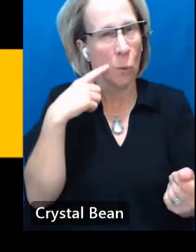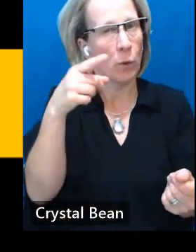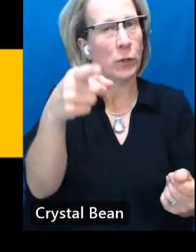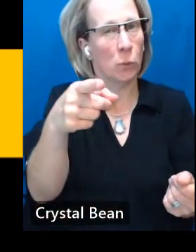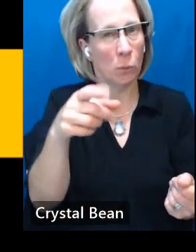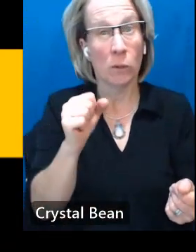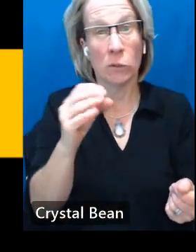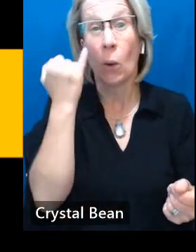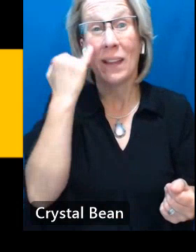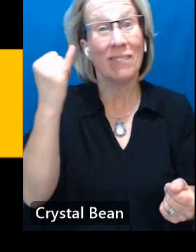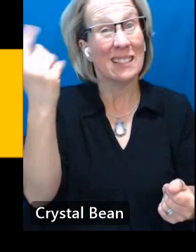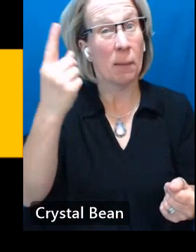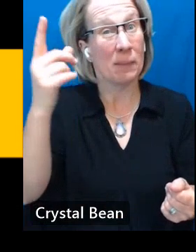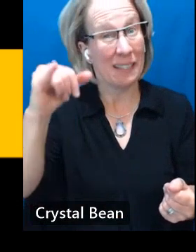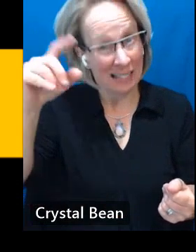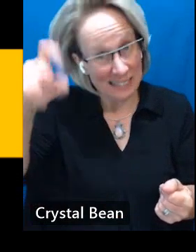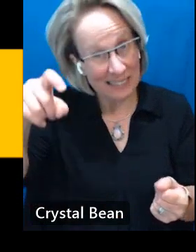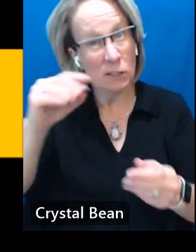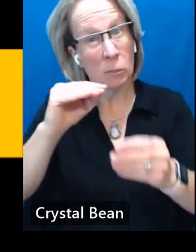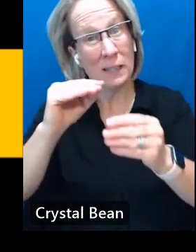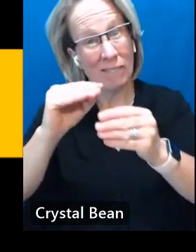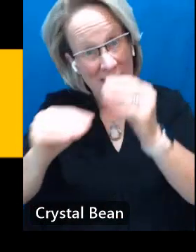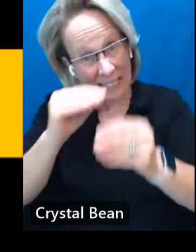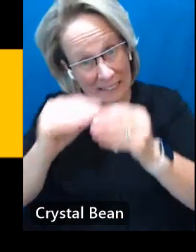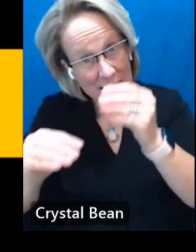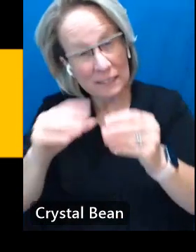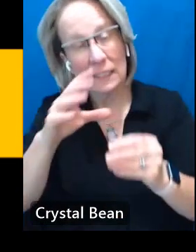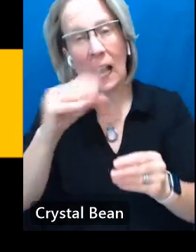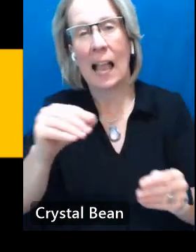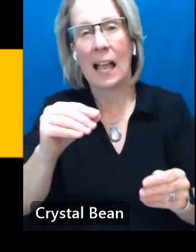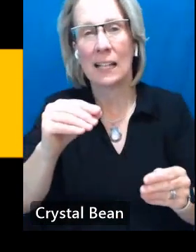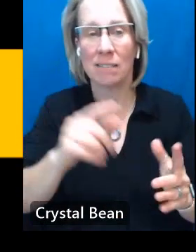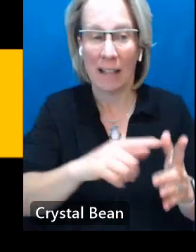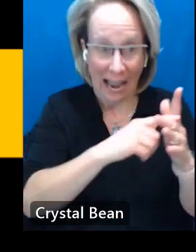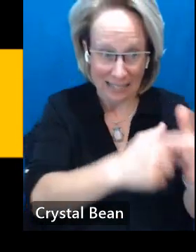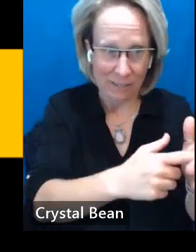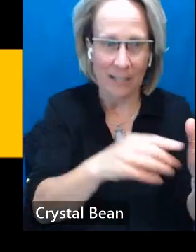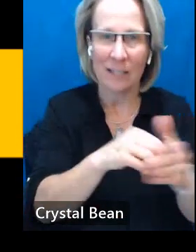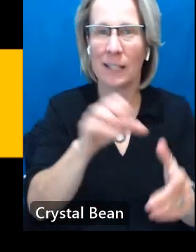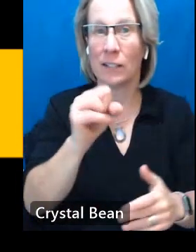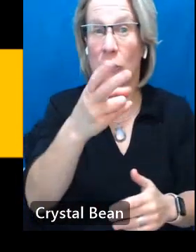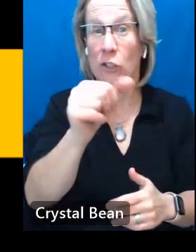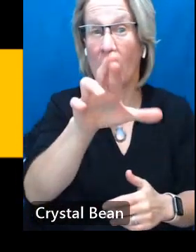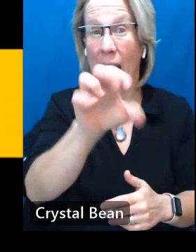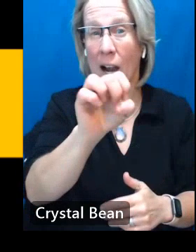be fixed and activated in Share, let us know and we'll get on it and we'll take care of it for you.